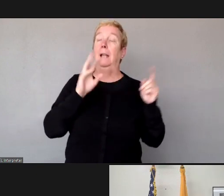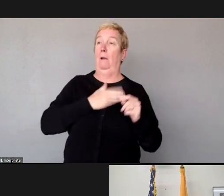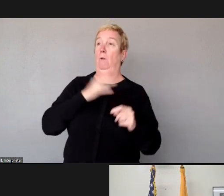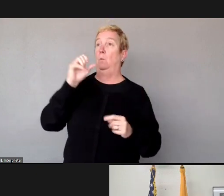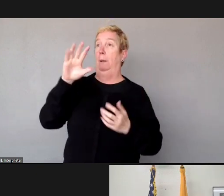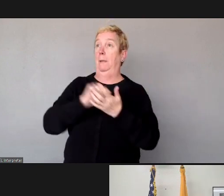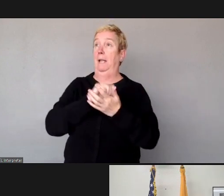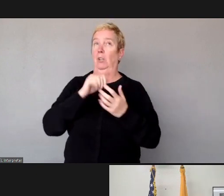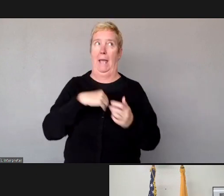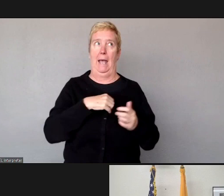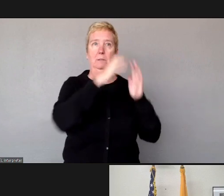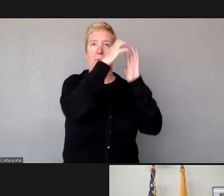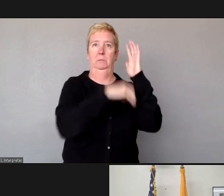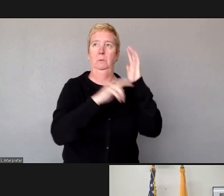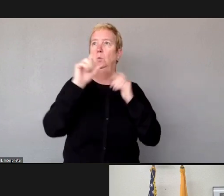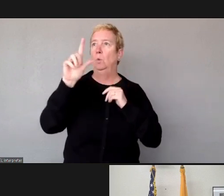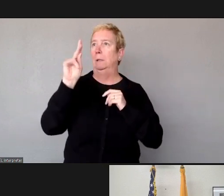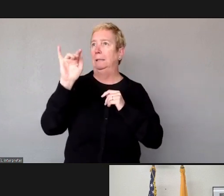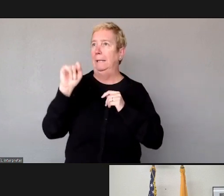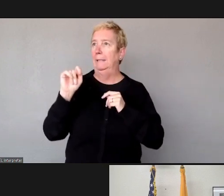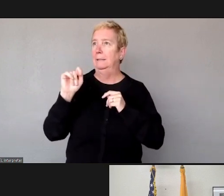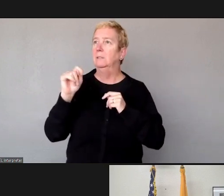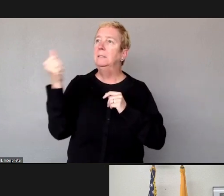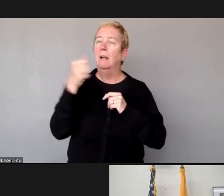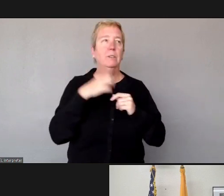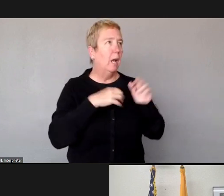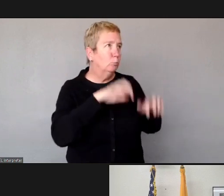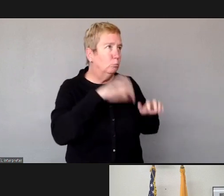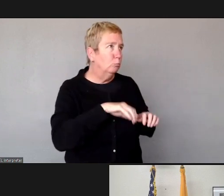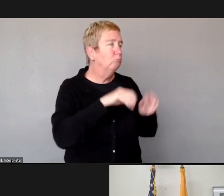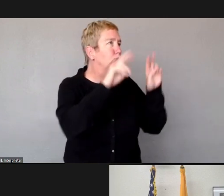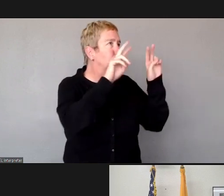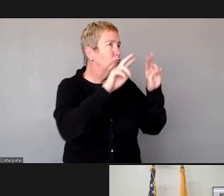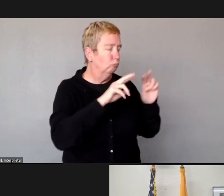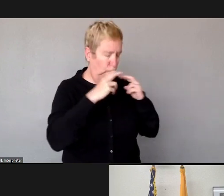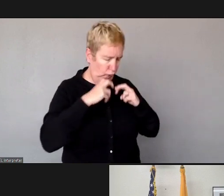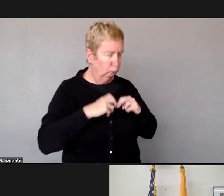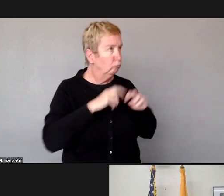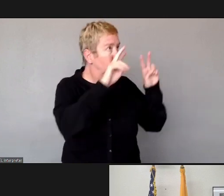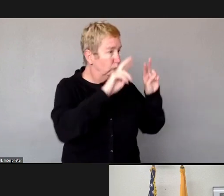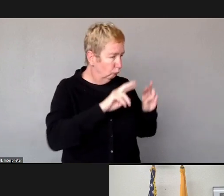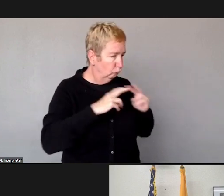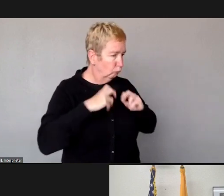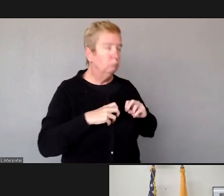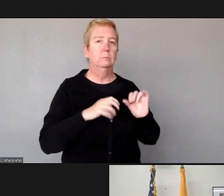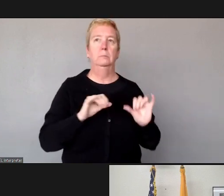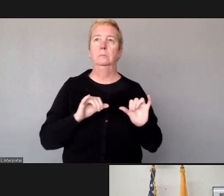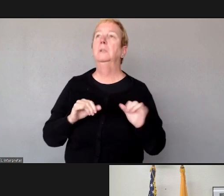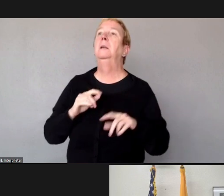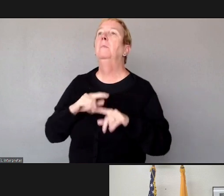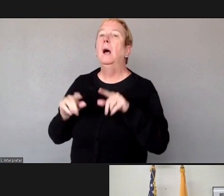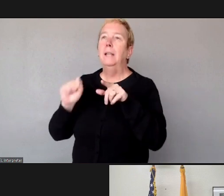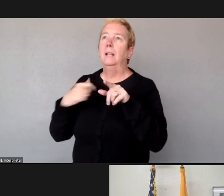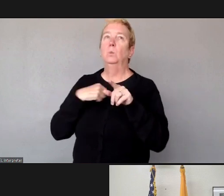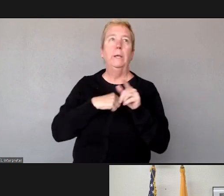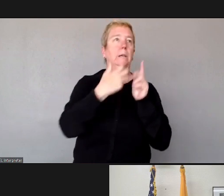But yeah, so just like David said, we've been reaching out to the communities. I think that's kind of the way we want to